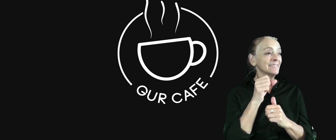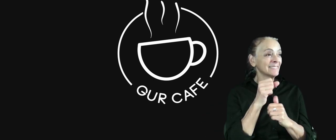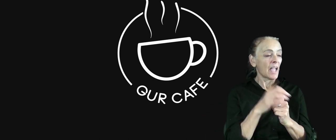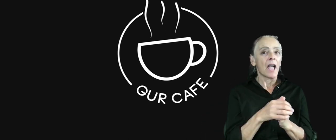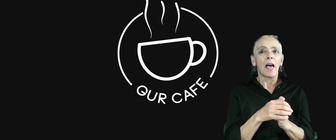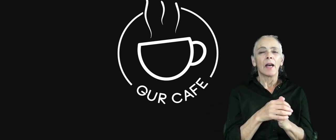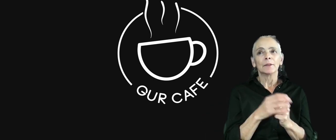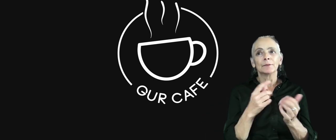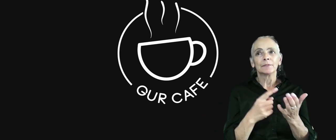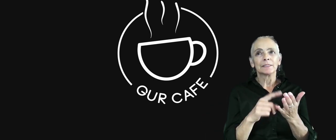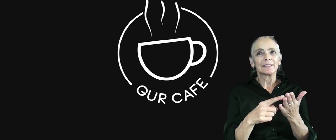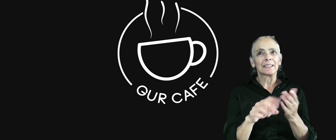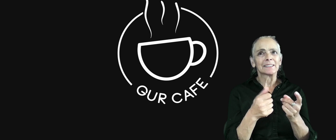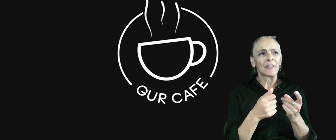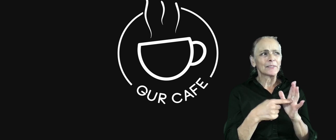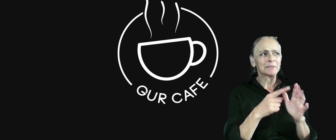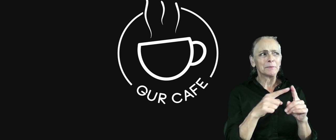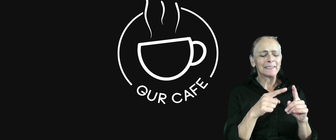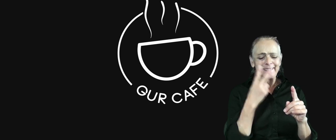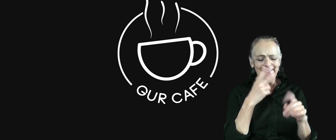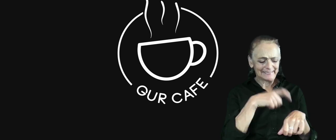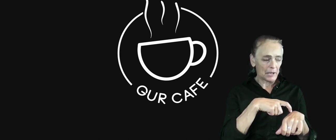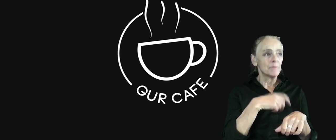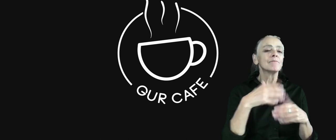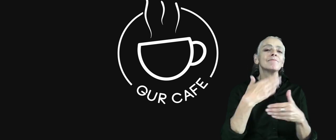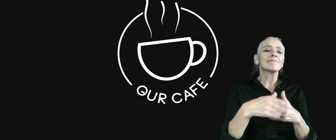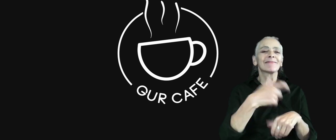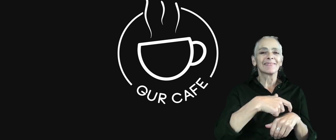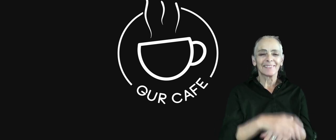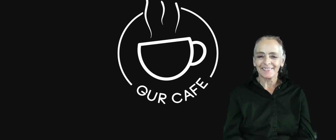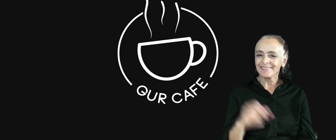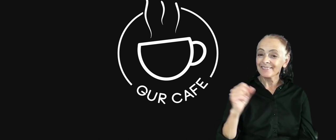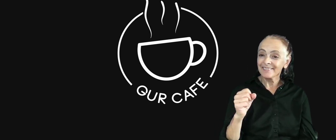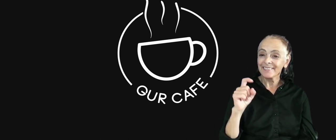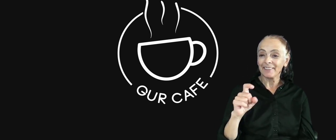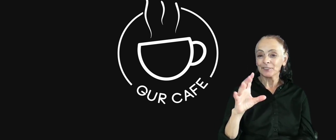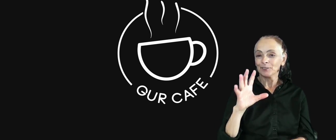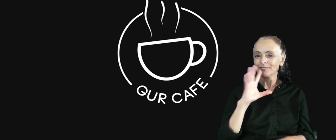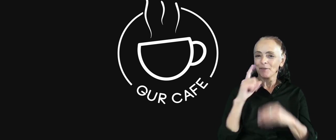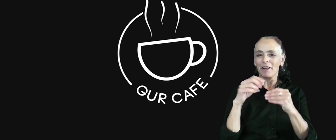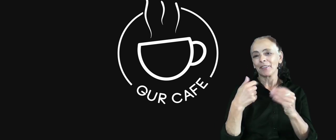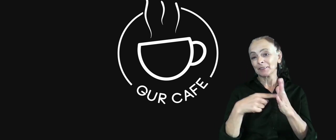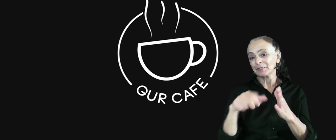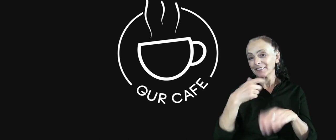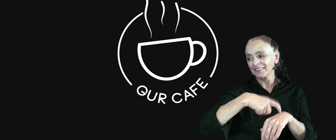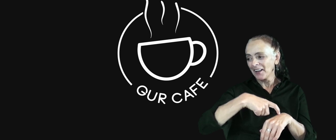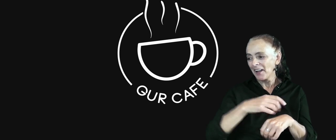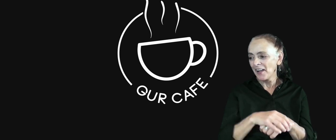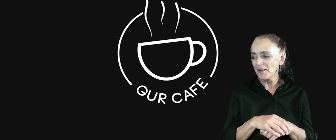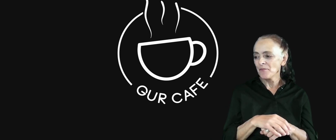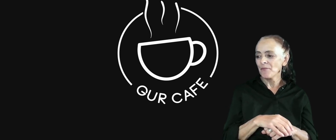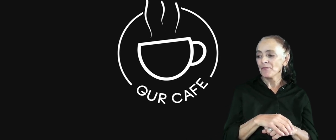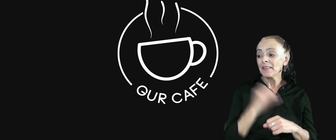discuss other example, but I was watching time. So, not sure. Maybe it's another time. We'll have to get back to those other examples at another time. So if people are really